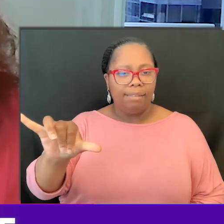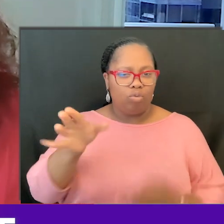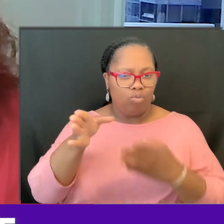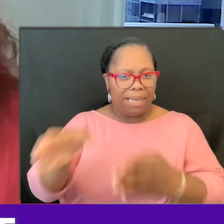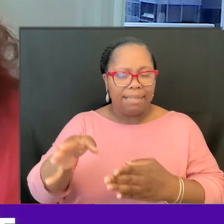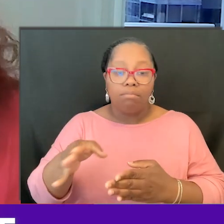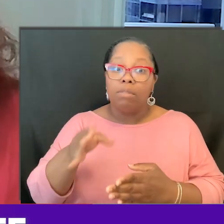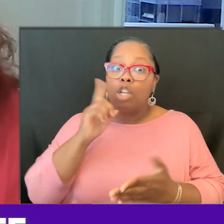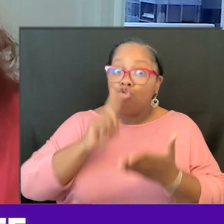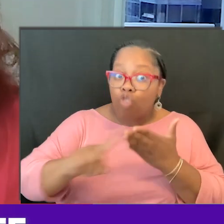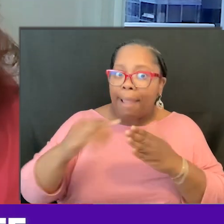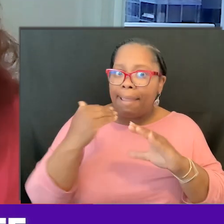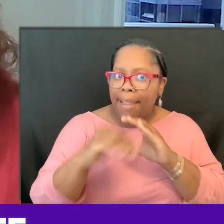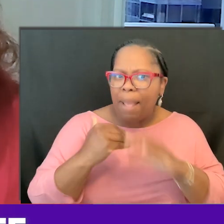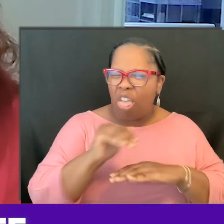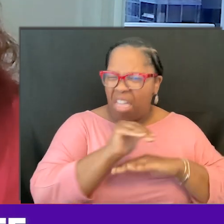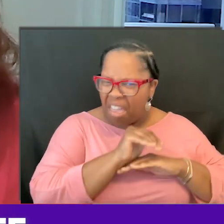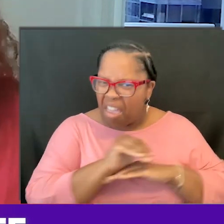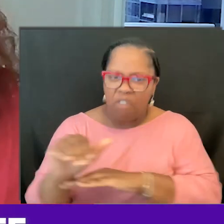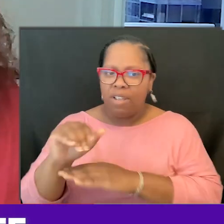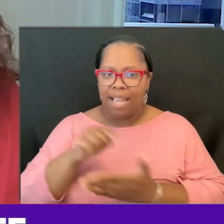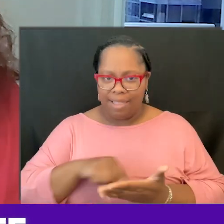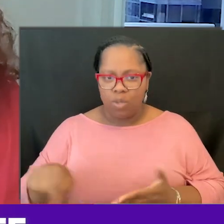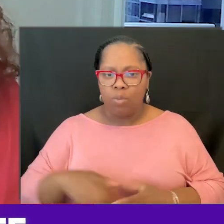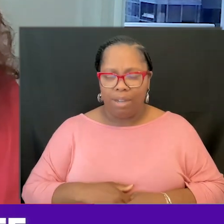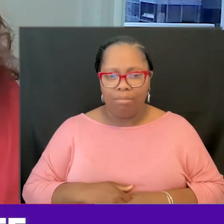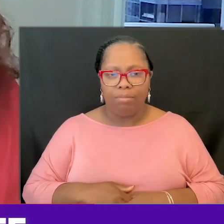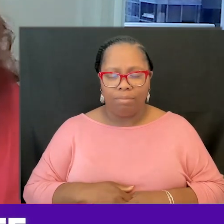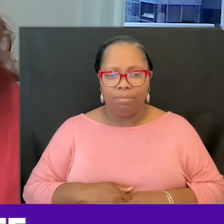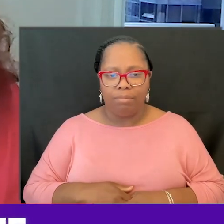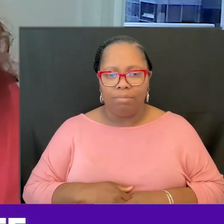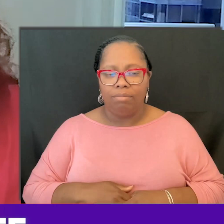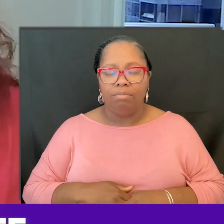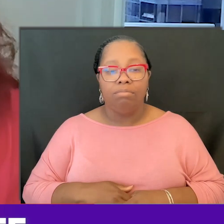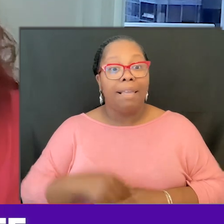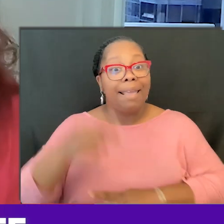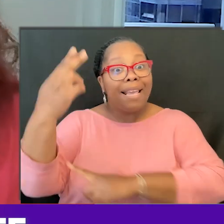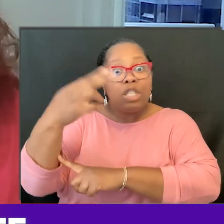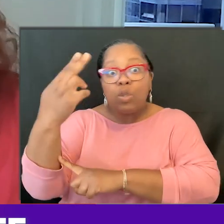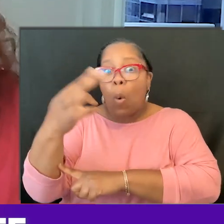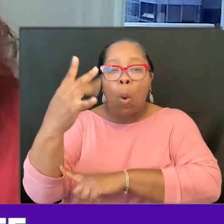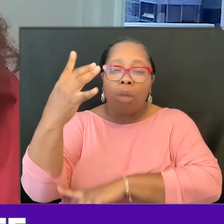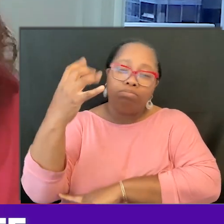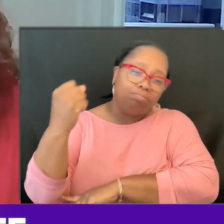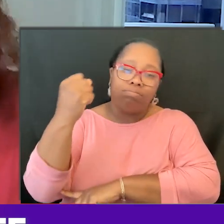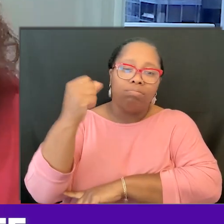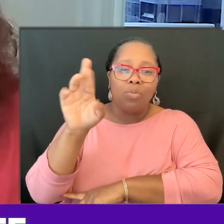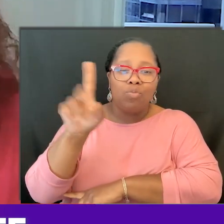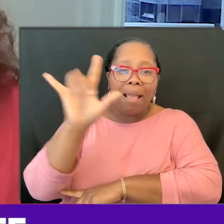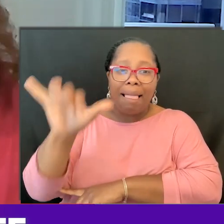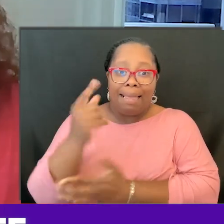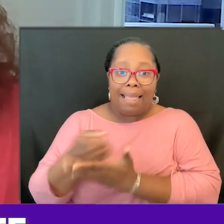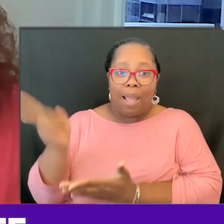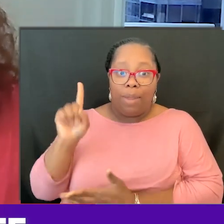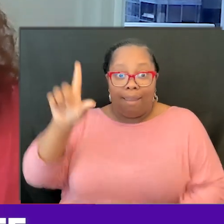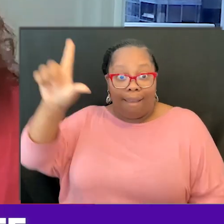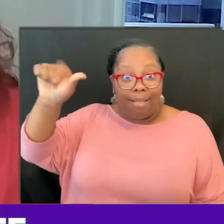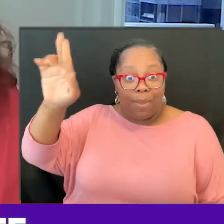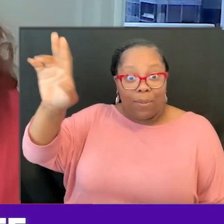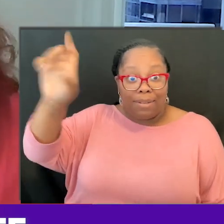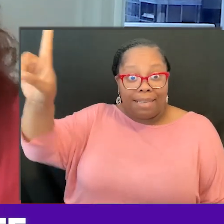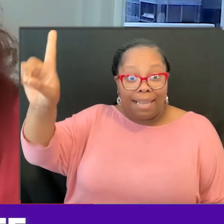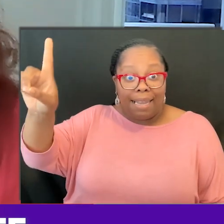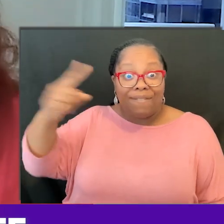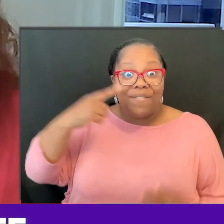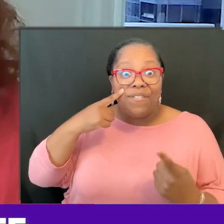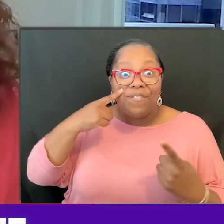week. After our historic rally last week, the district finally came to the table